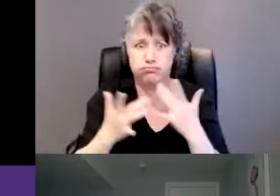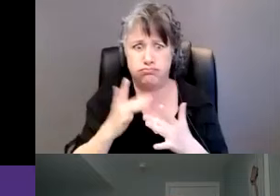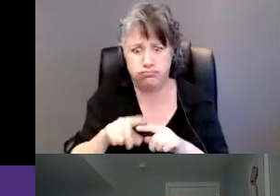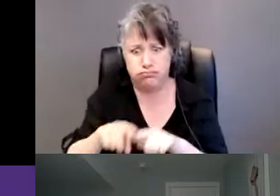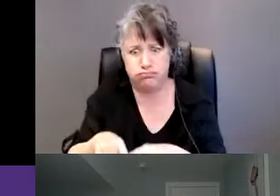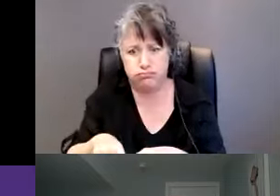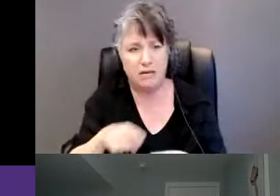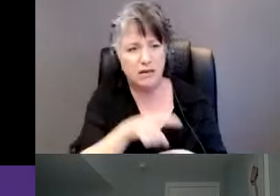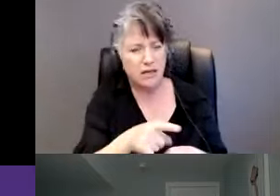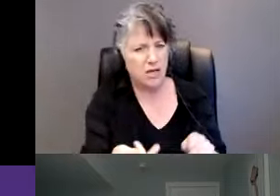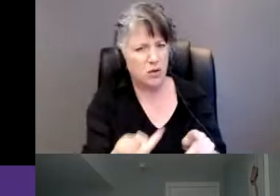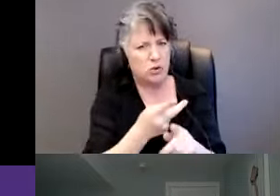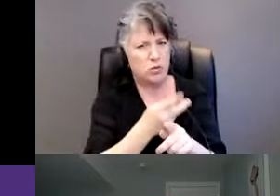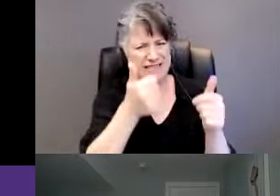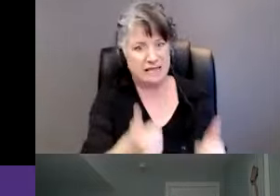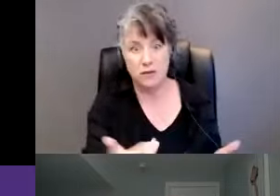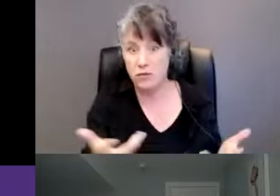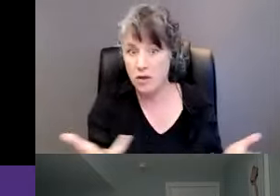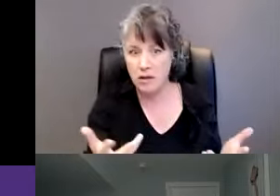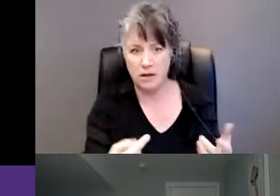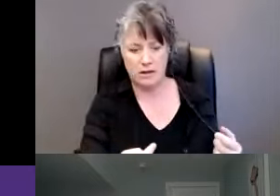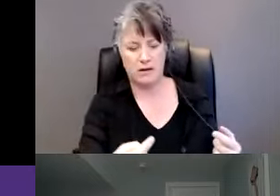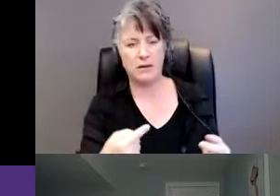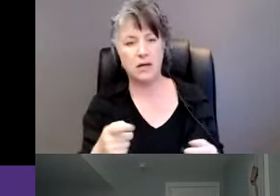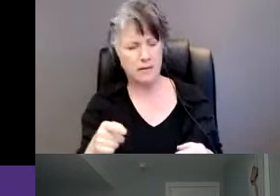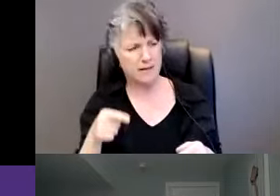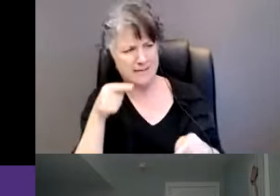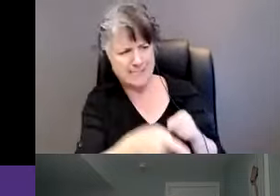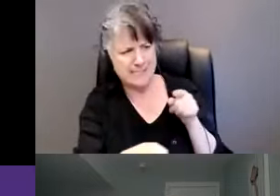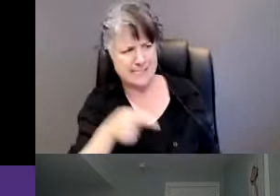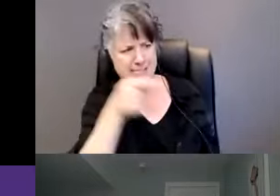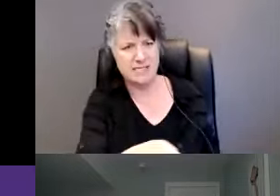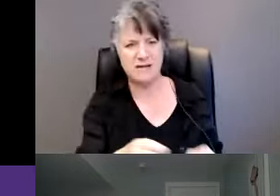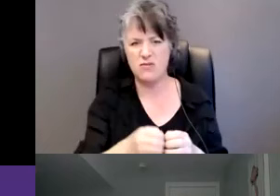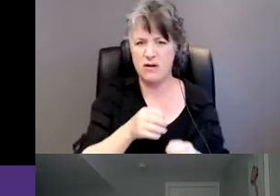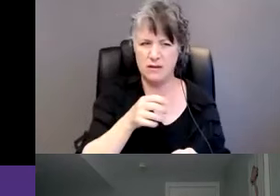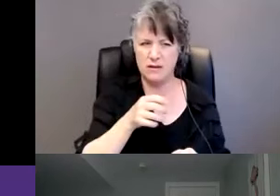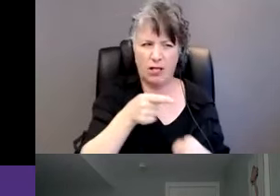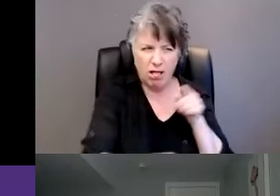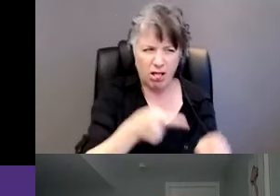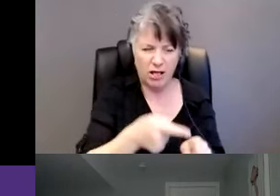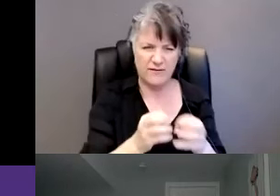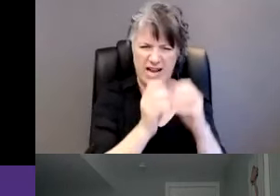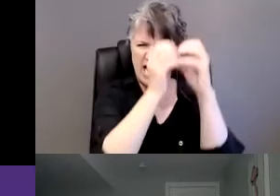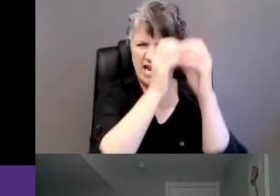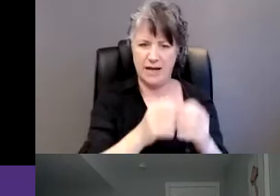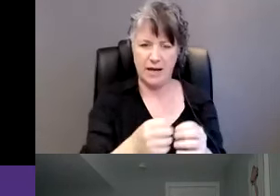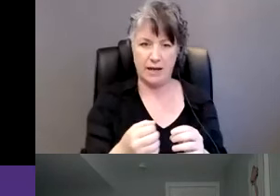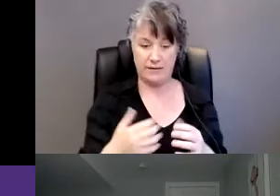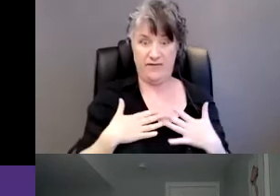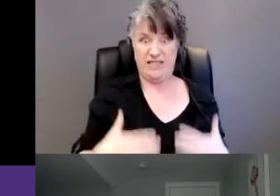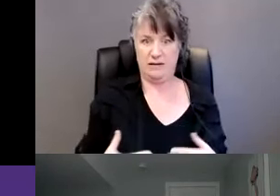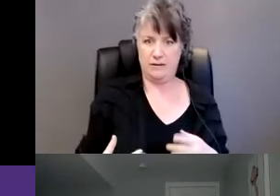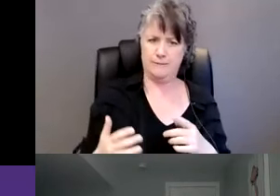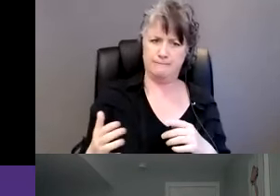verbally and physically aggressive towards him. Mrs. Smith shared that her husband's cognition had changed over the past couple of years,